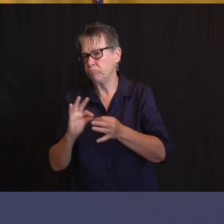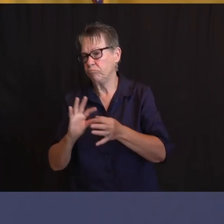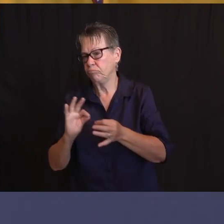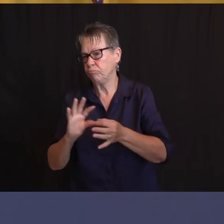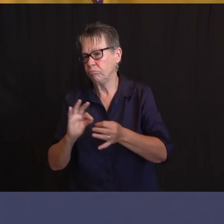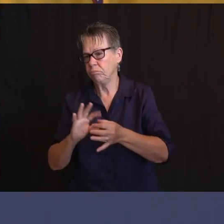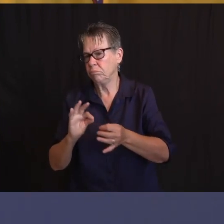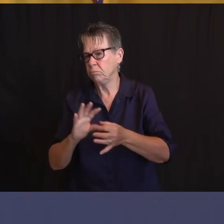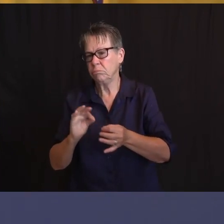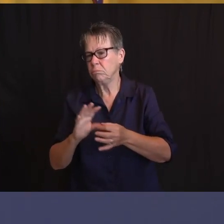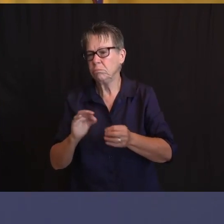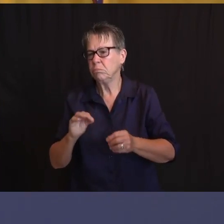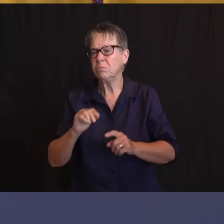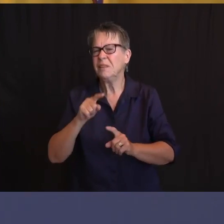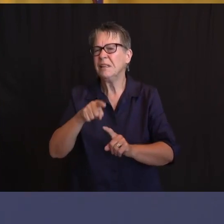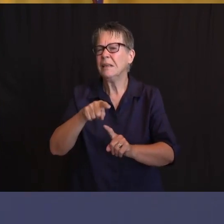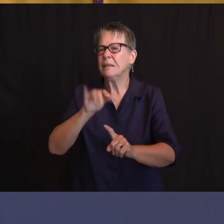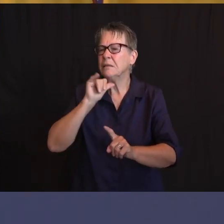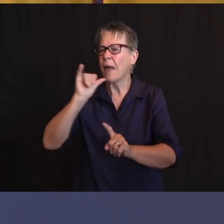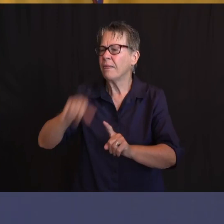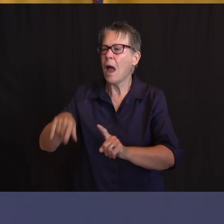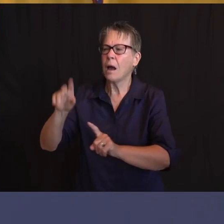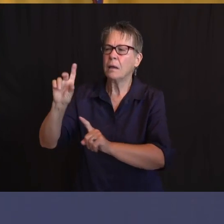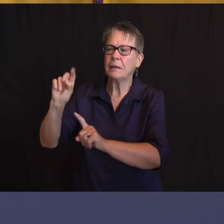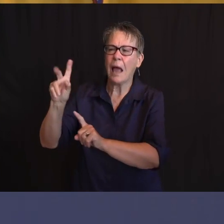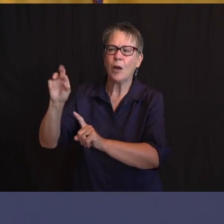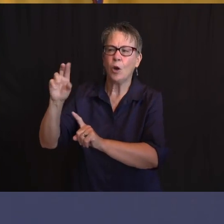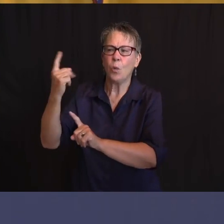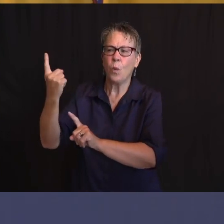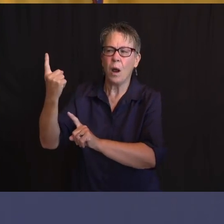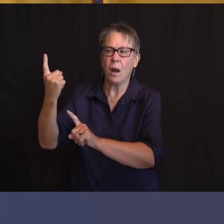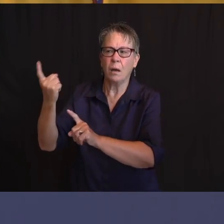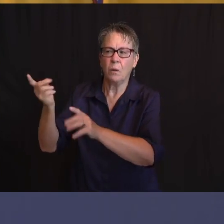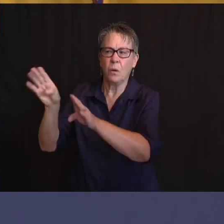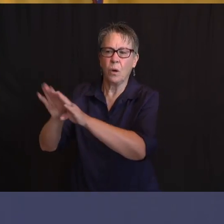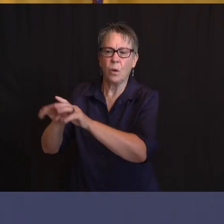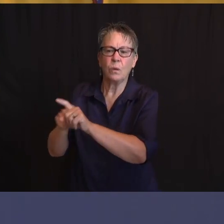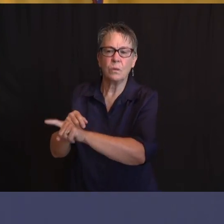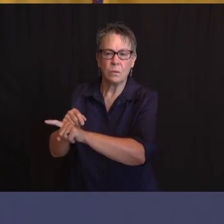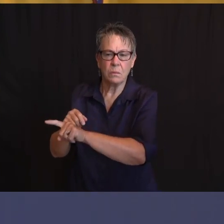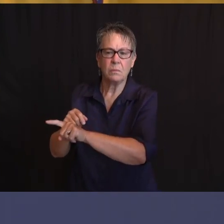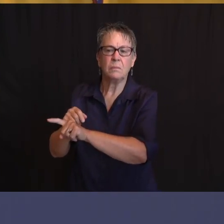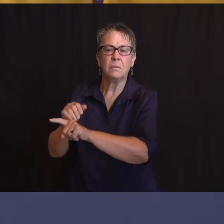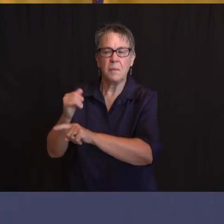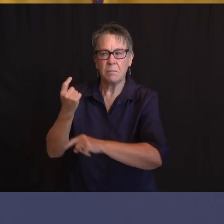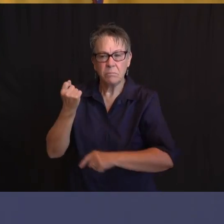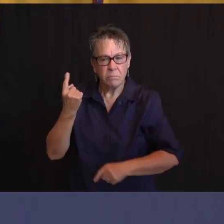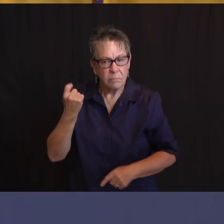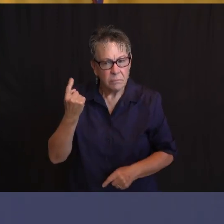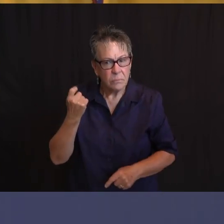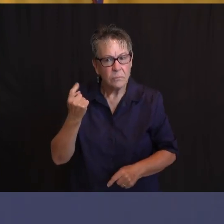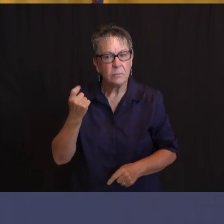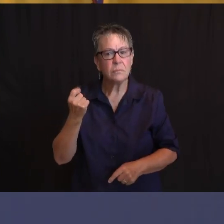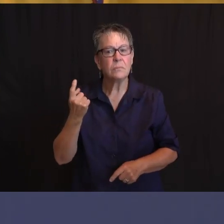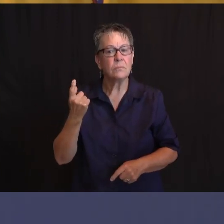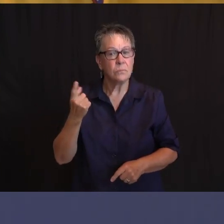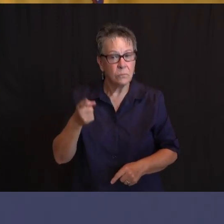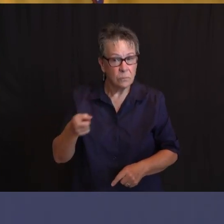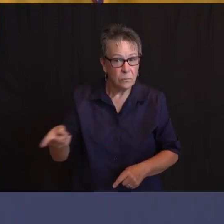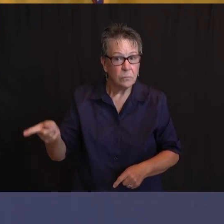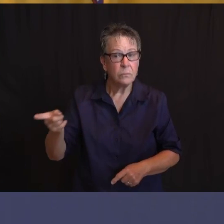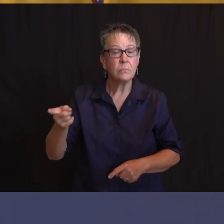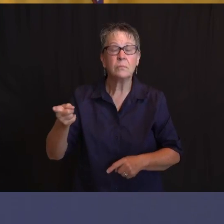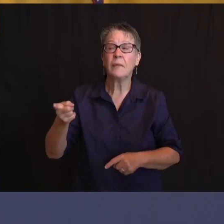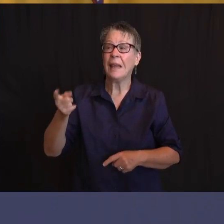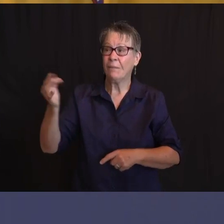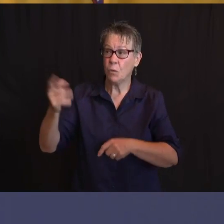And there's actually been a temporary restraining order issued against that diner, so they're in violation of a court order as well.